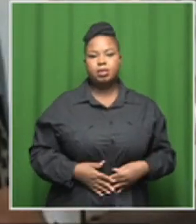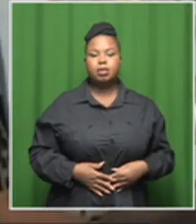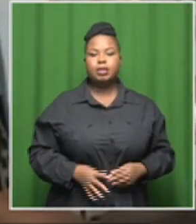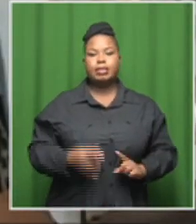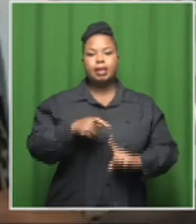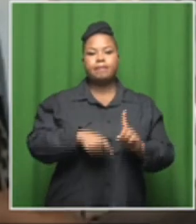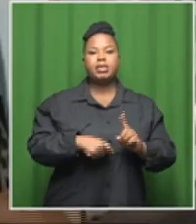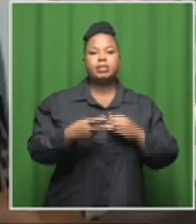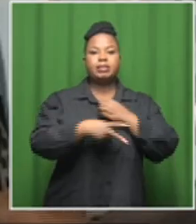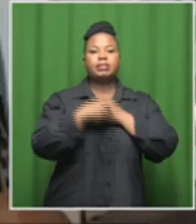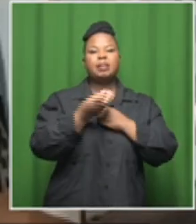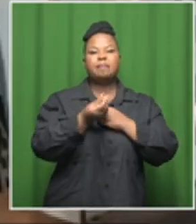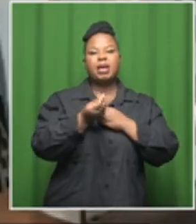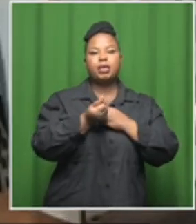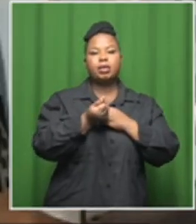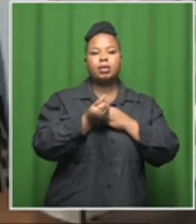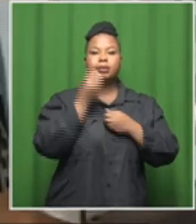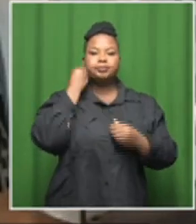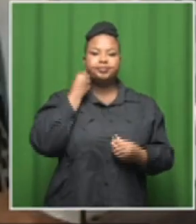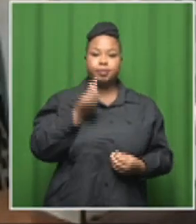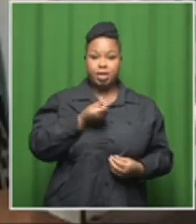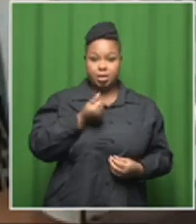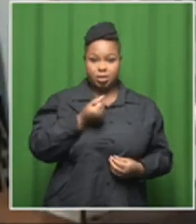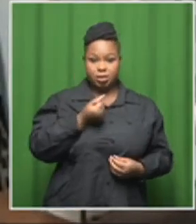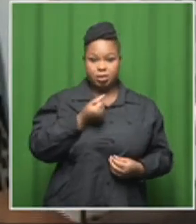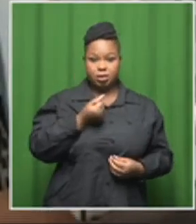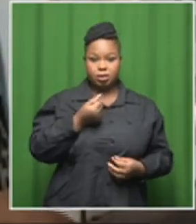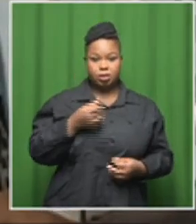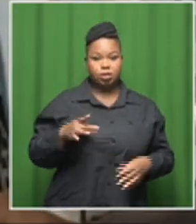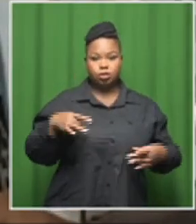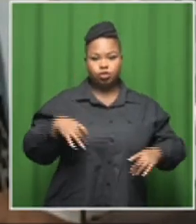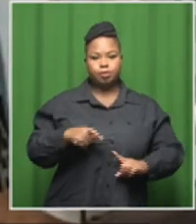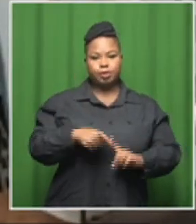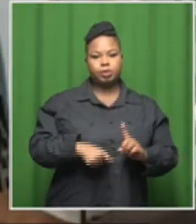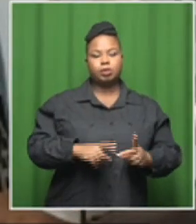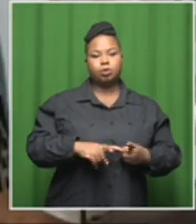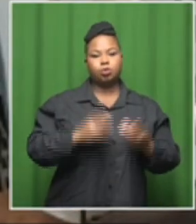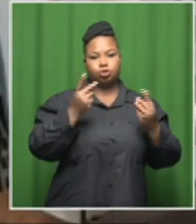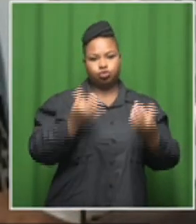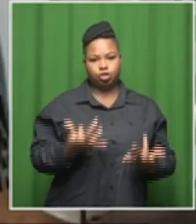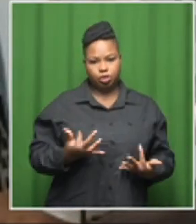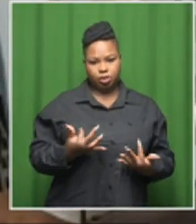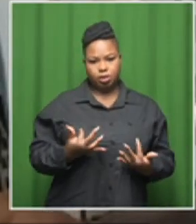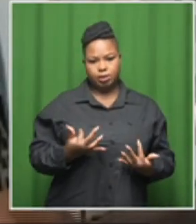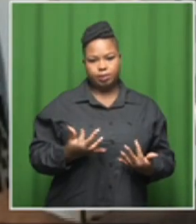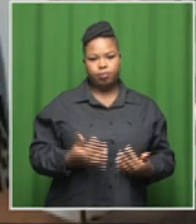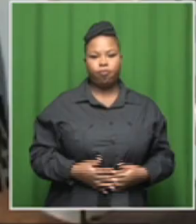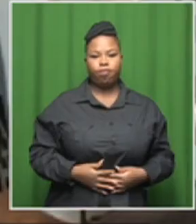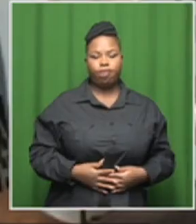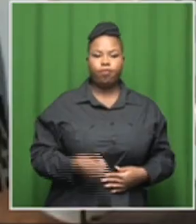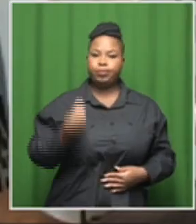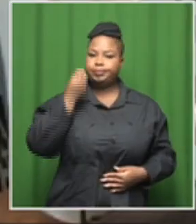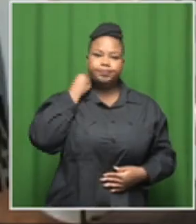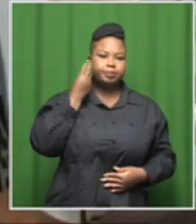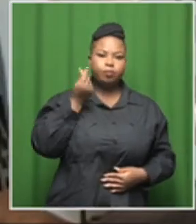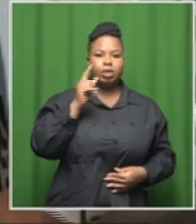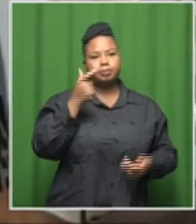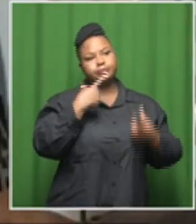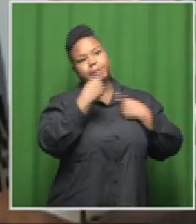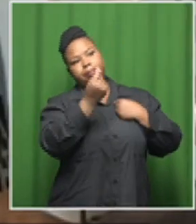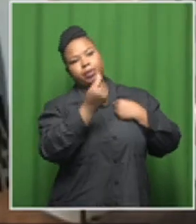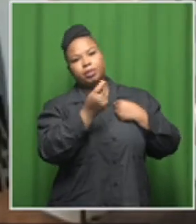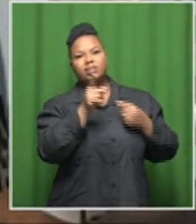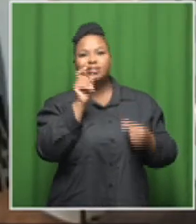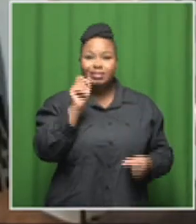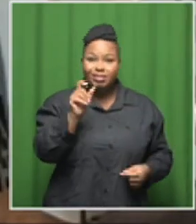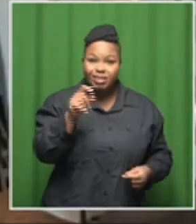money. Let's leave the outsiders. A chairperson or a treasury runs away with the money. That is